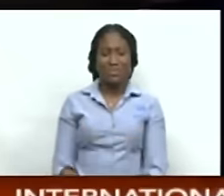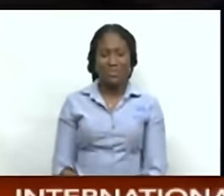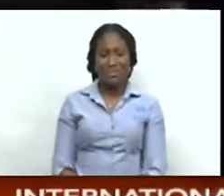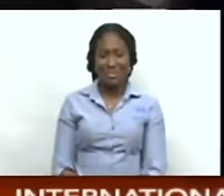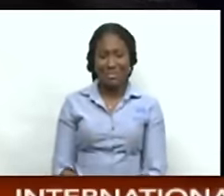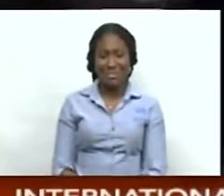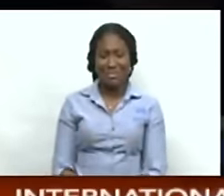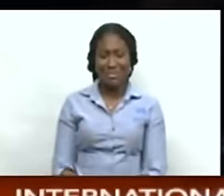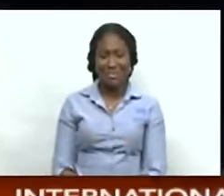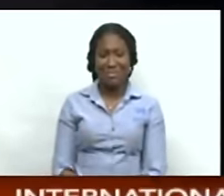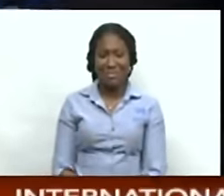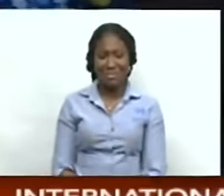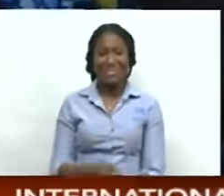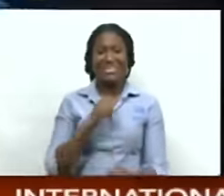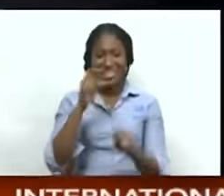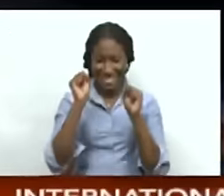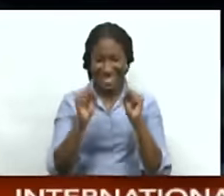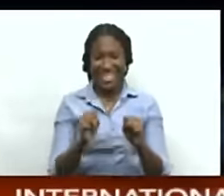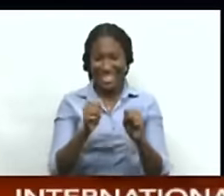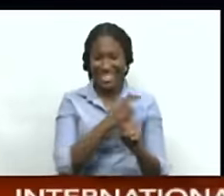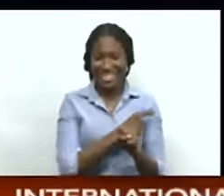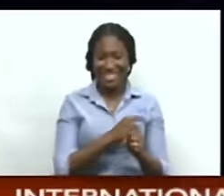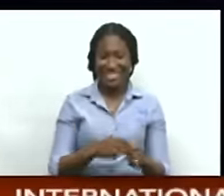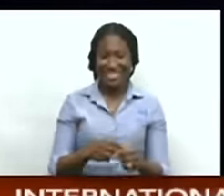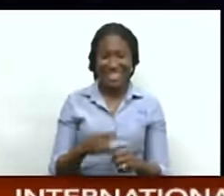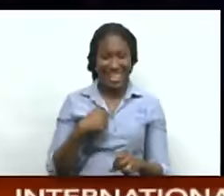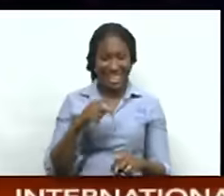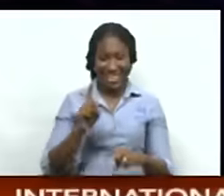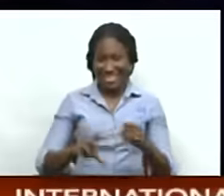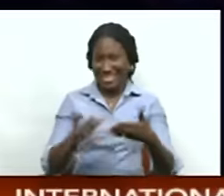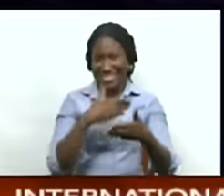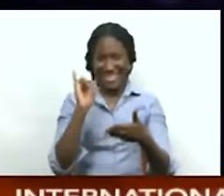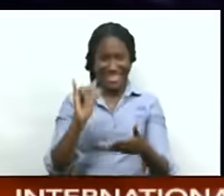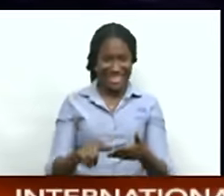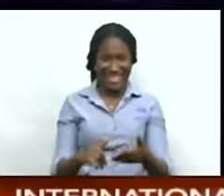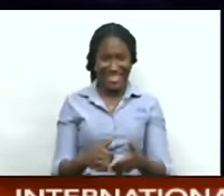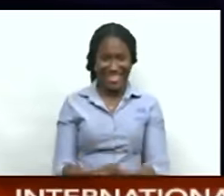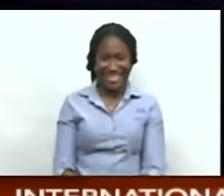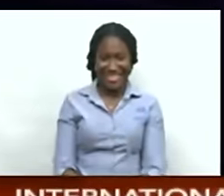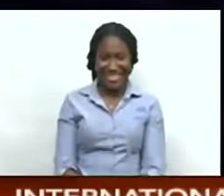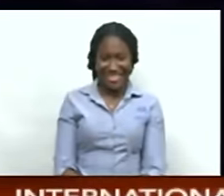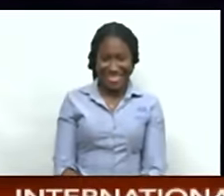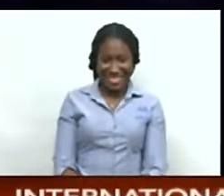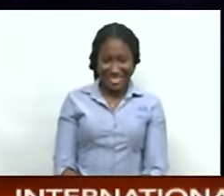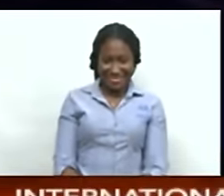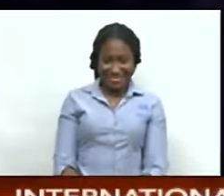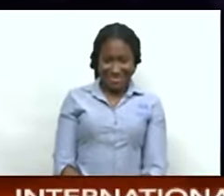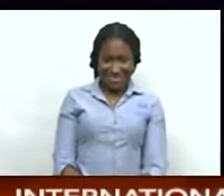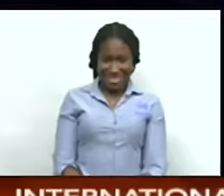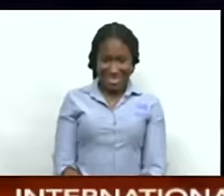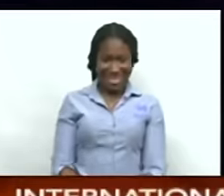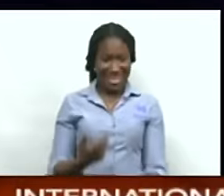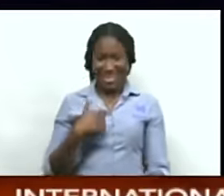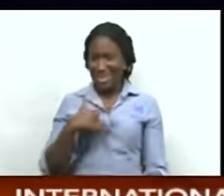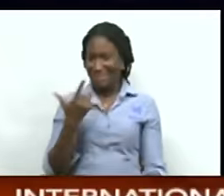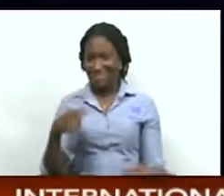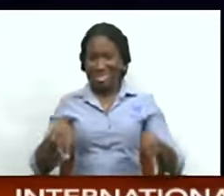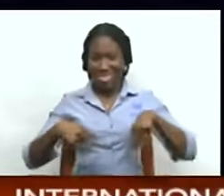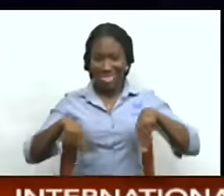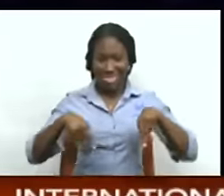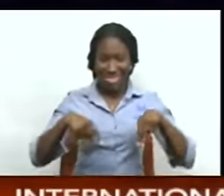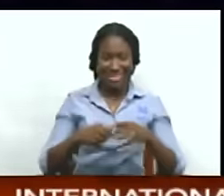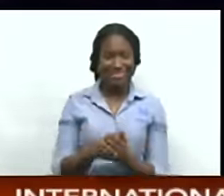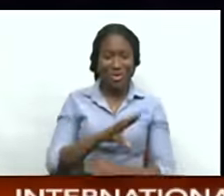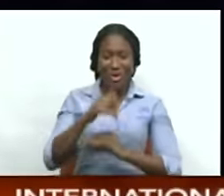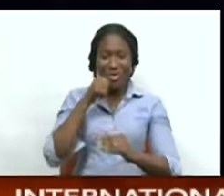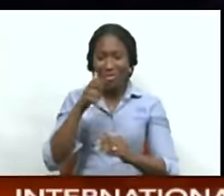That you is want it. To sing it? Let's sing that. On this rhythm? On this spot. Every girl just go down